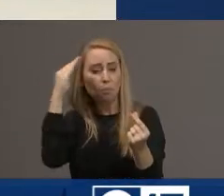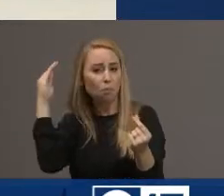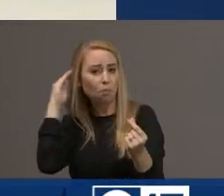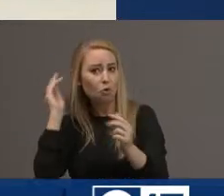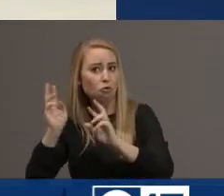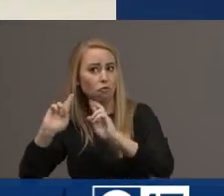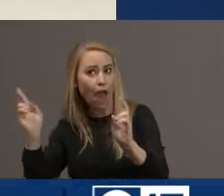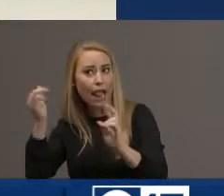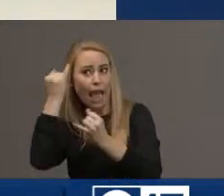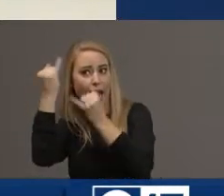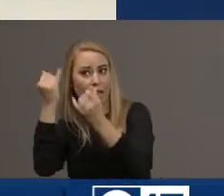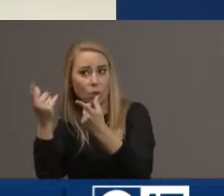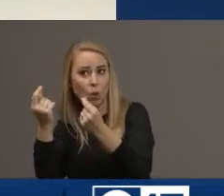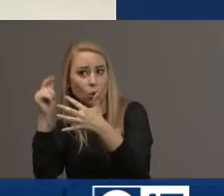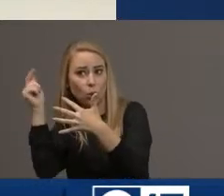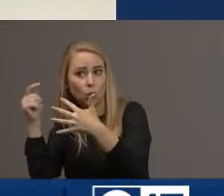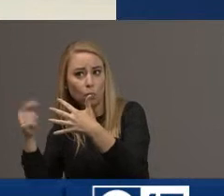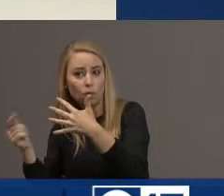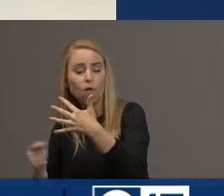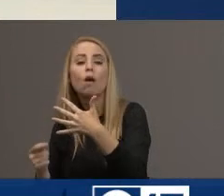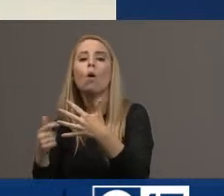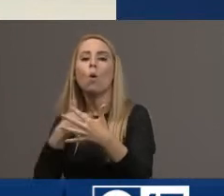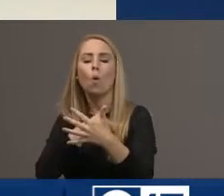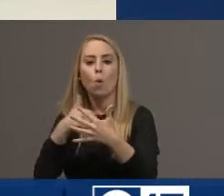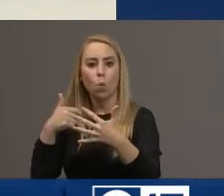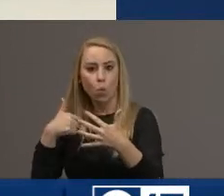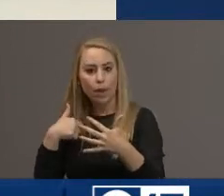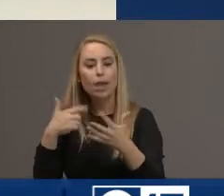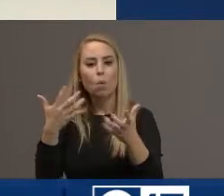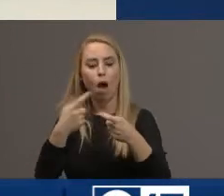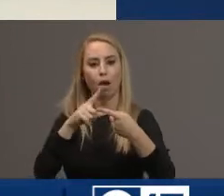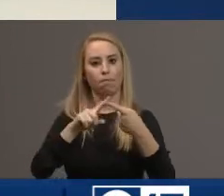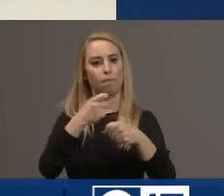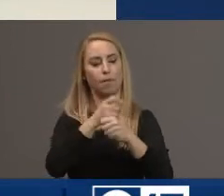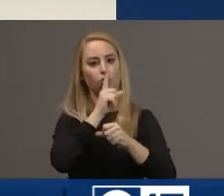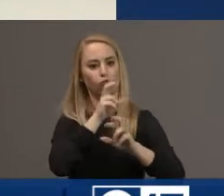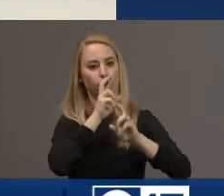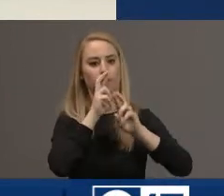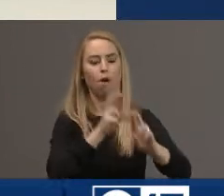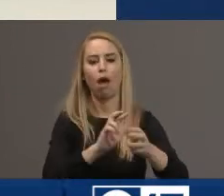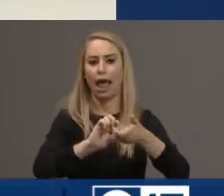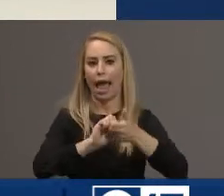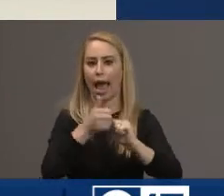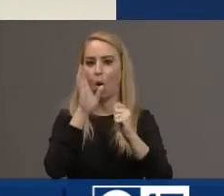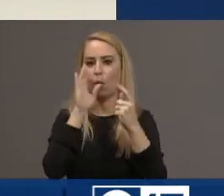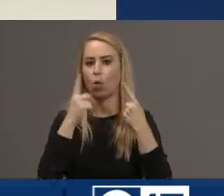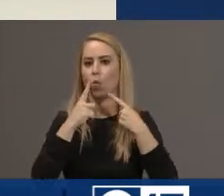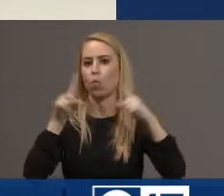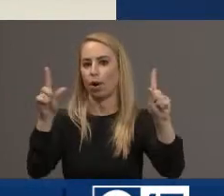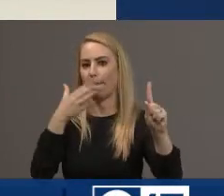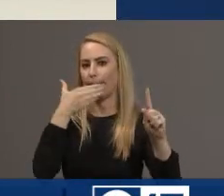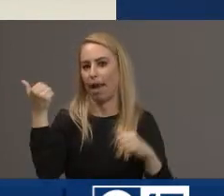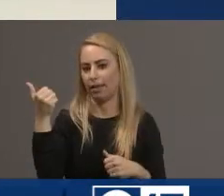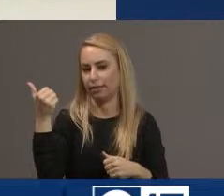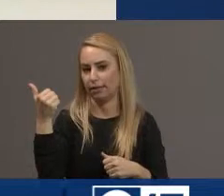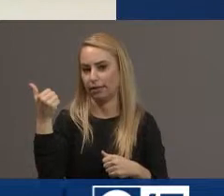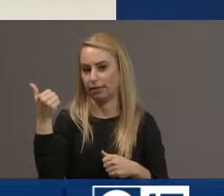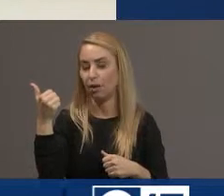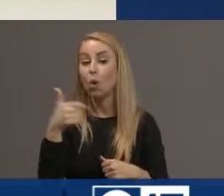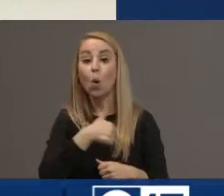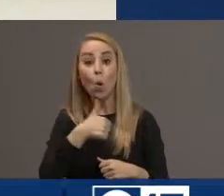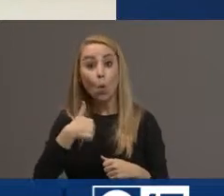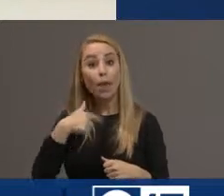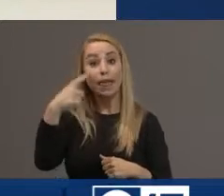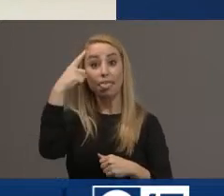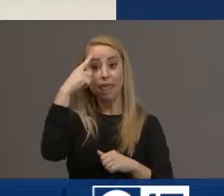speak. We want to use the ones that we know will work. We know this one will work. We believe this one